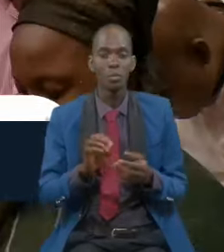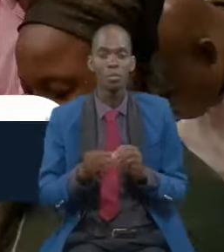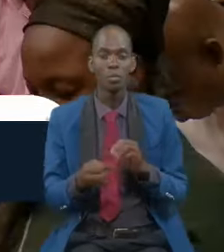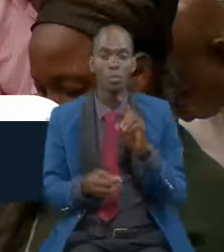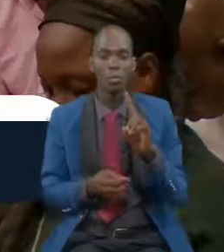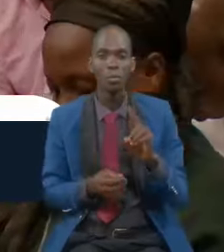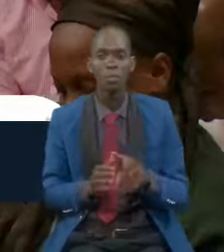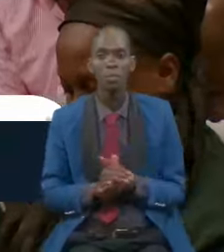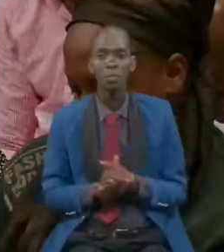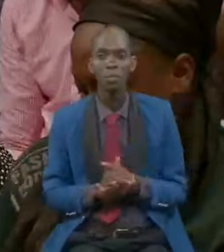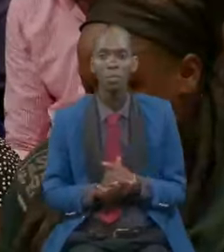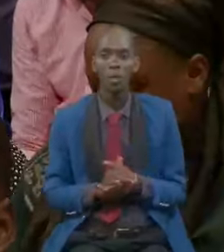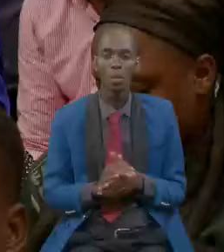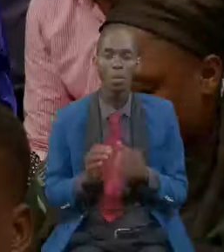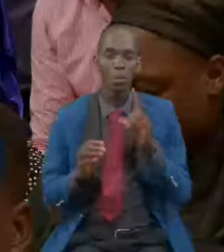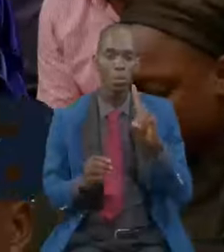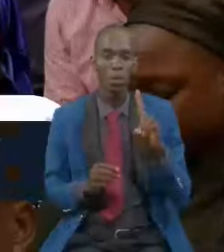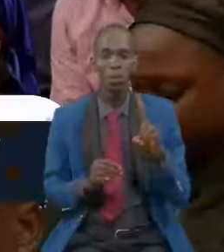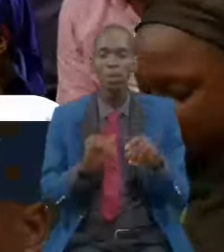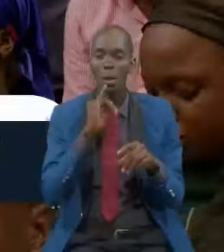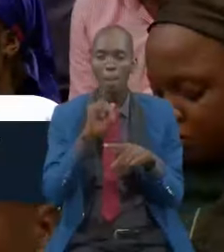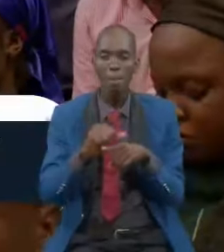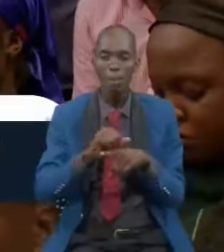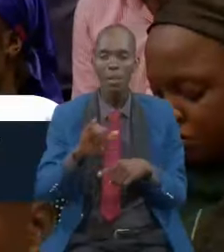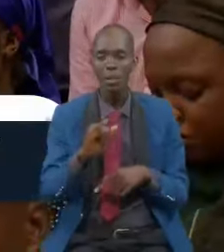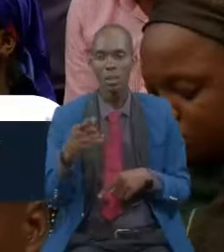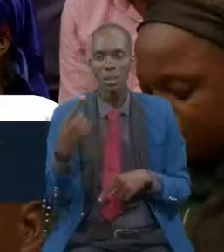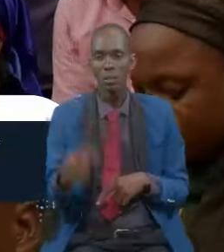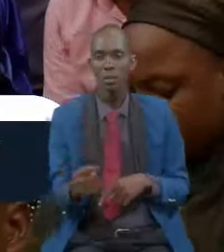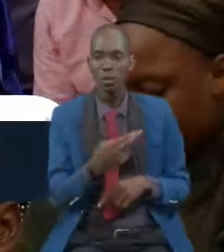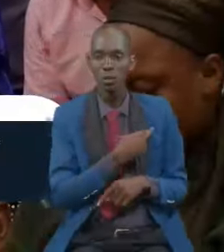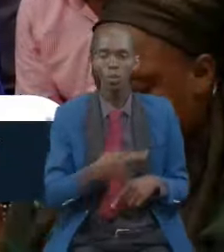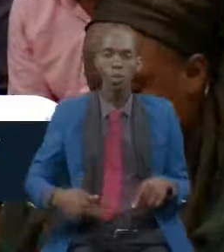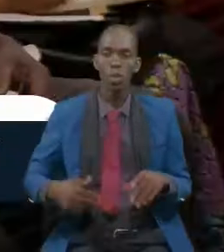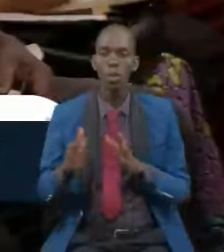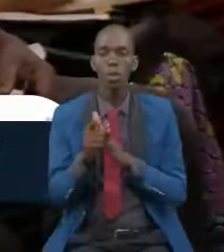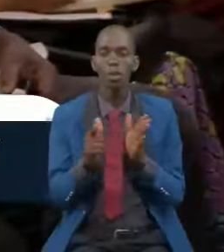Number one is practicing the royal law without